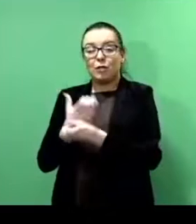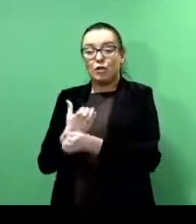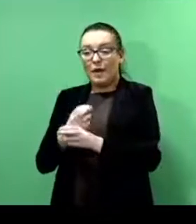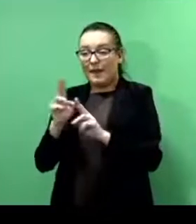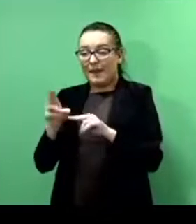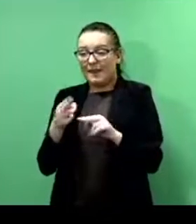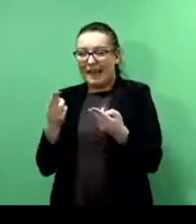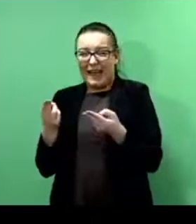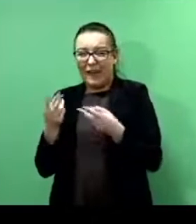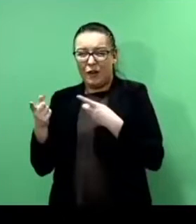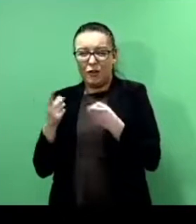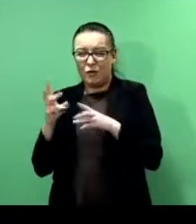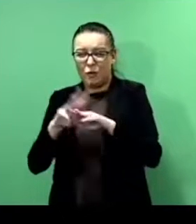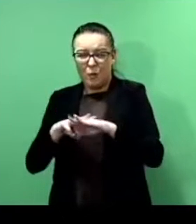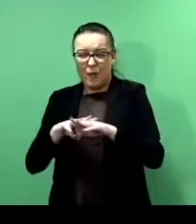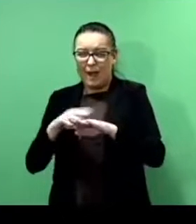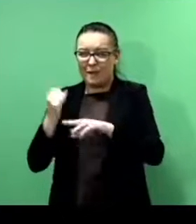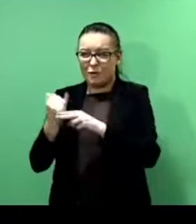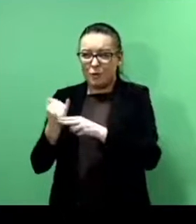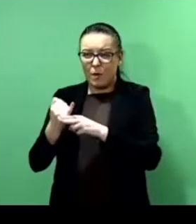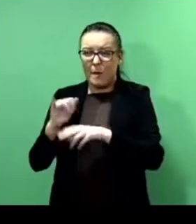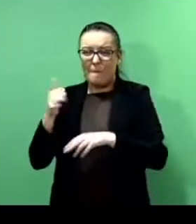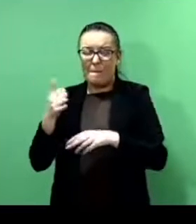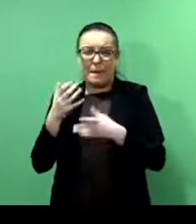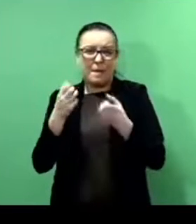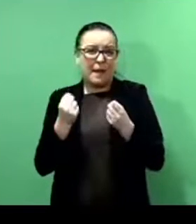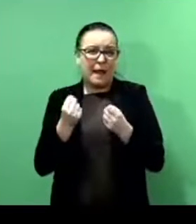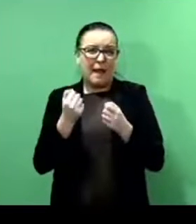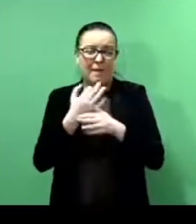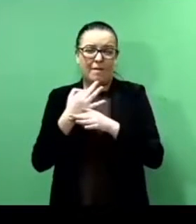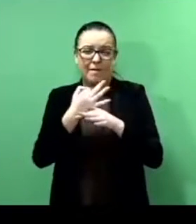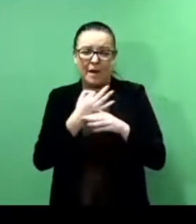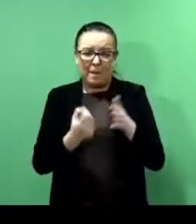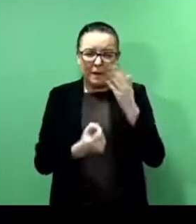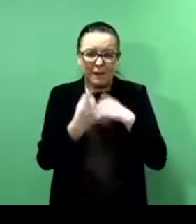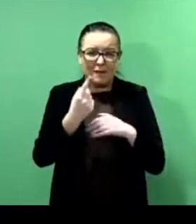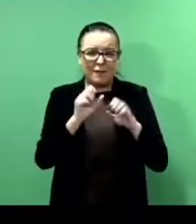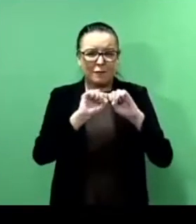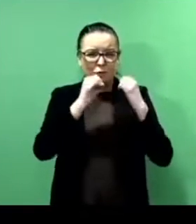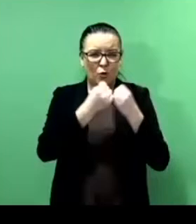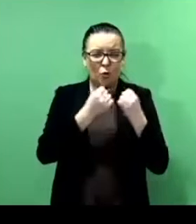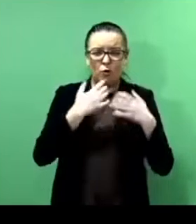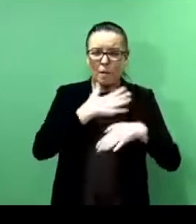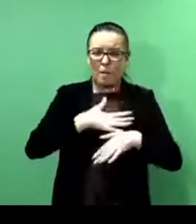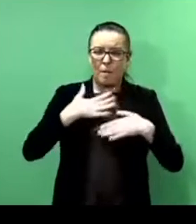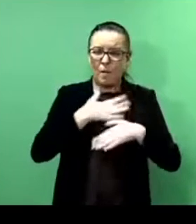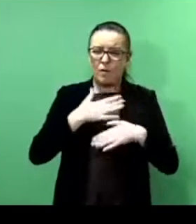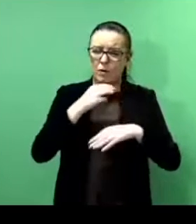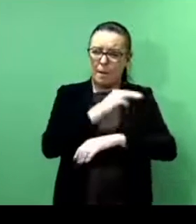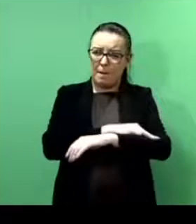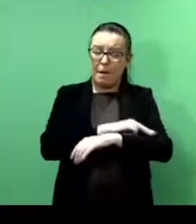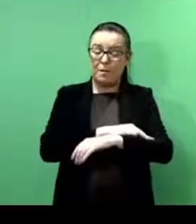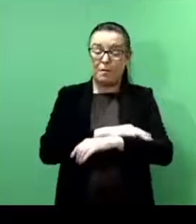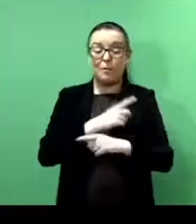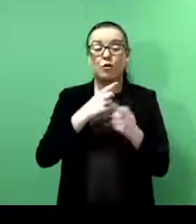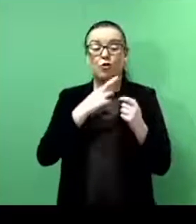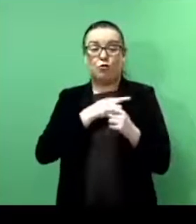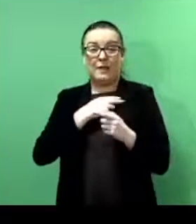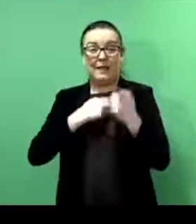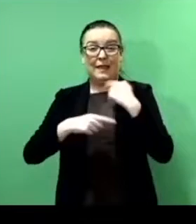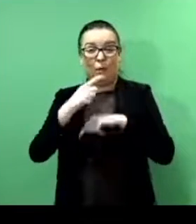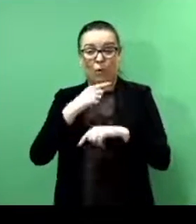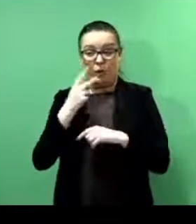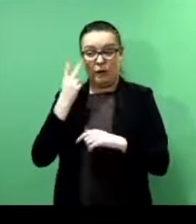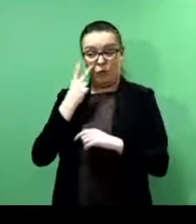if there's issues with health, or if there's issues with family, or there's social emotional behaviour problems. So in a nutshell, what we do in our system is we review